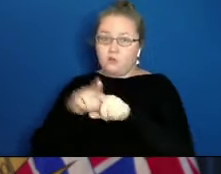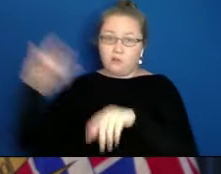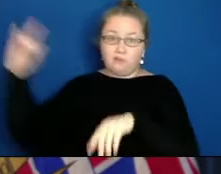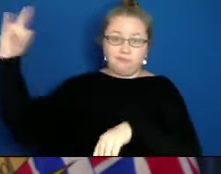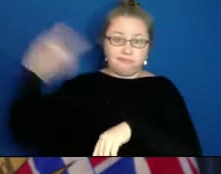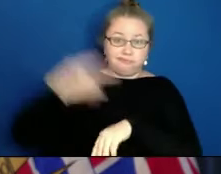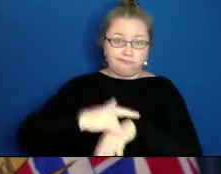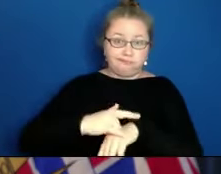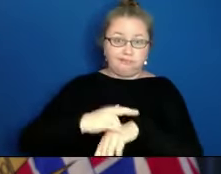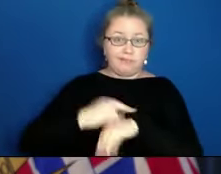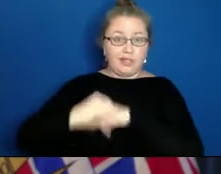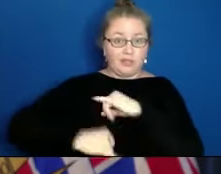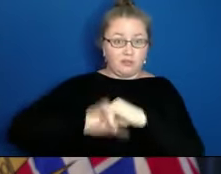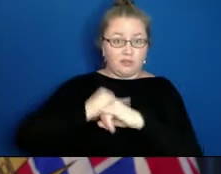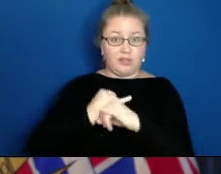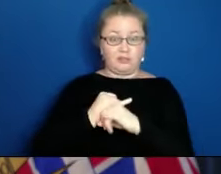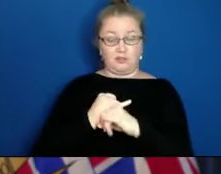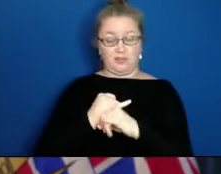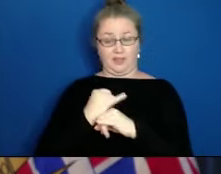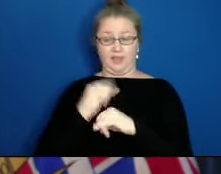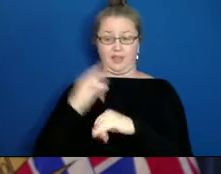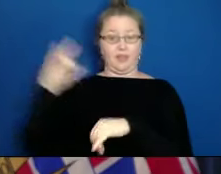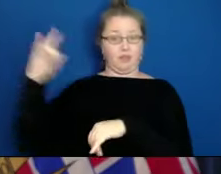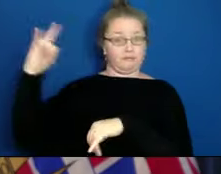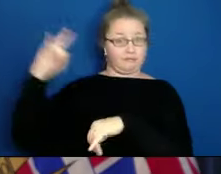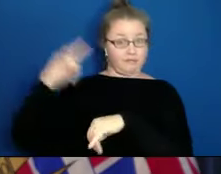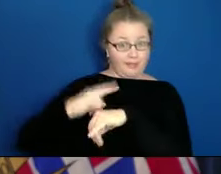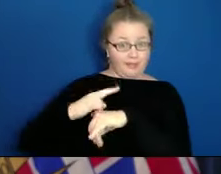interprovincially. So we are asking if people who